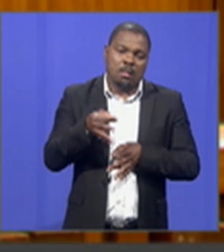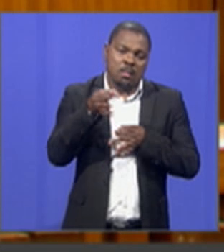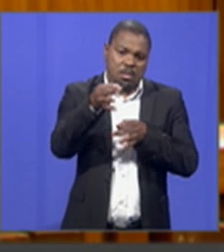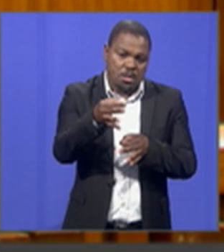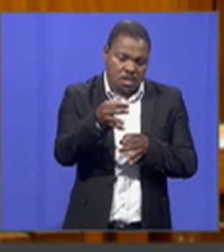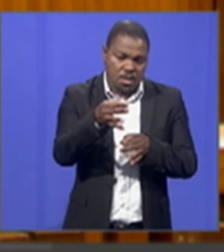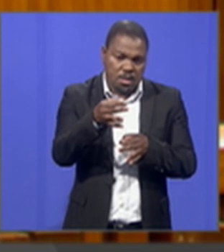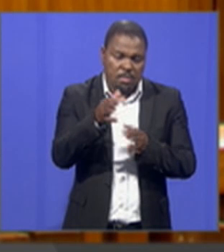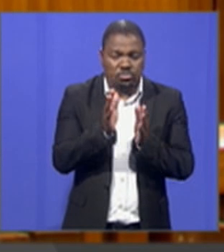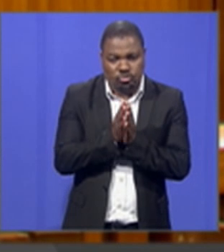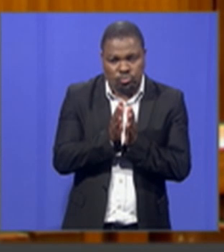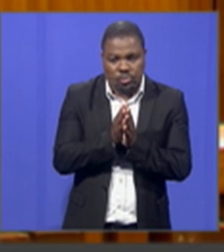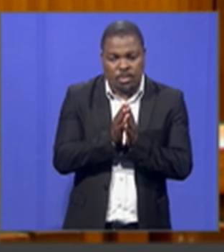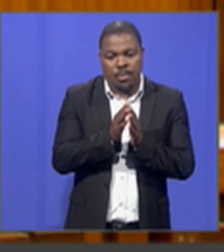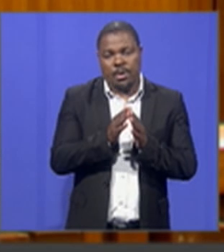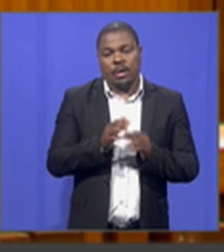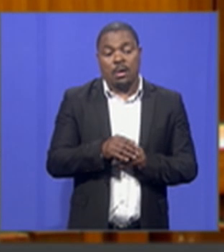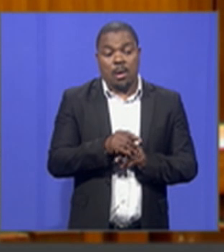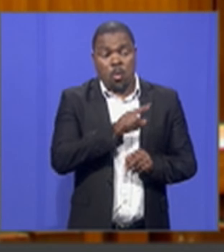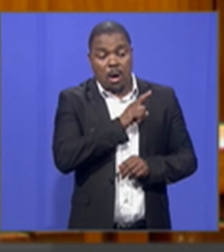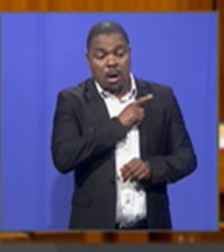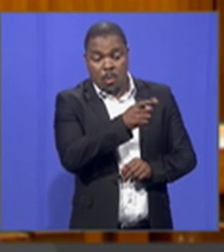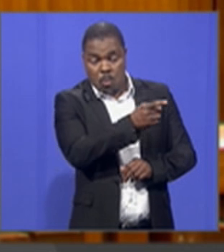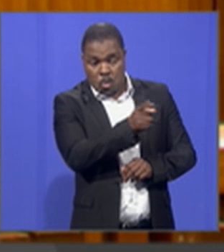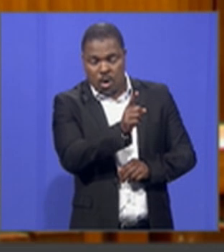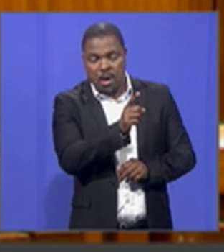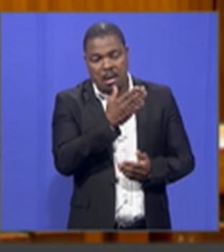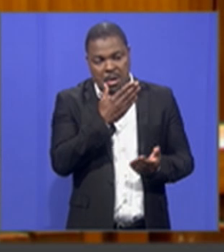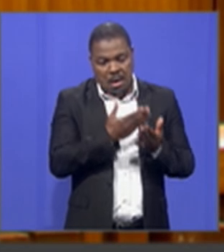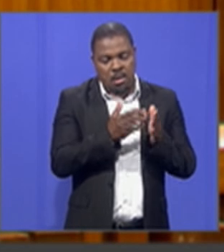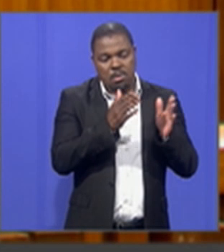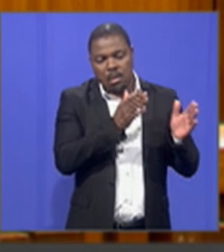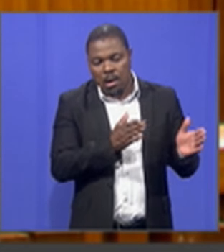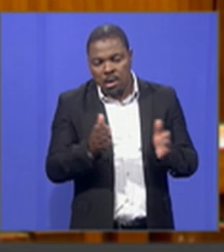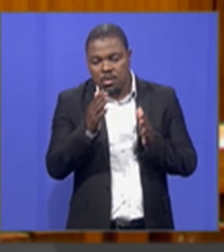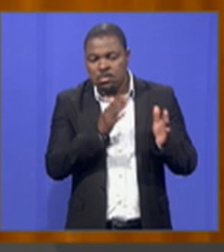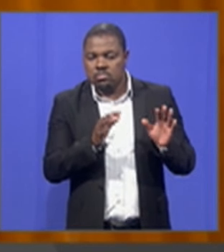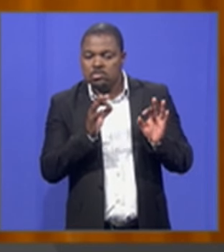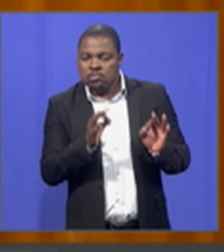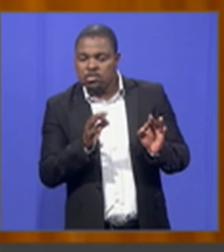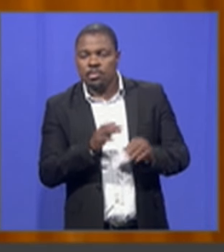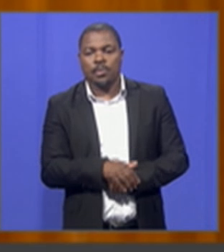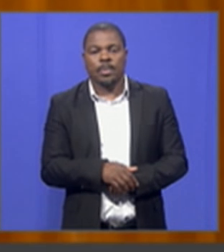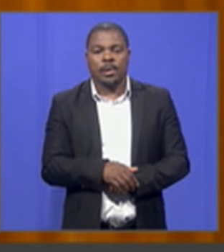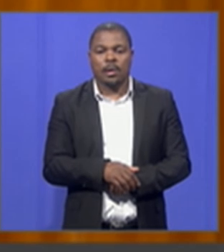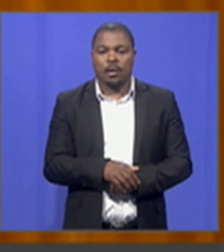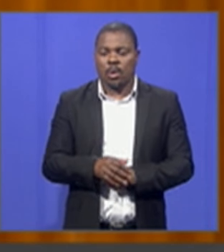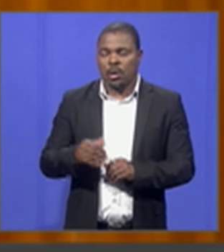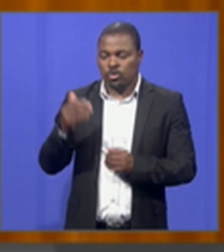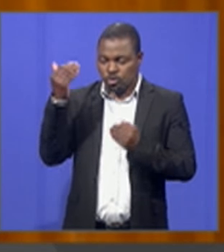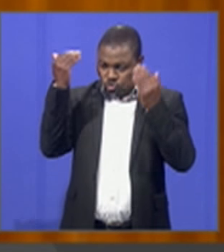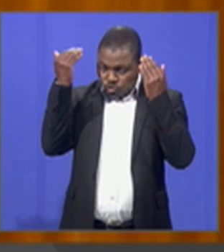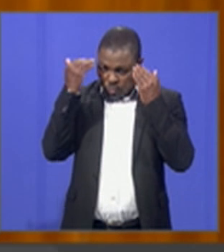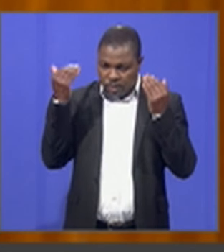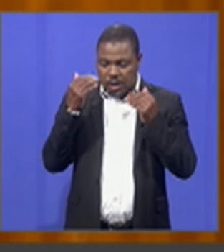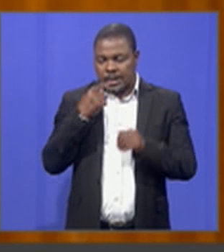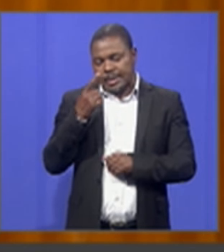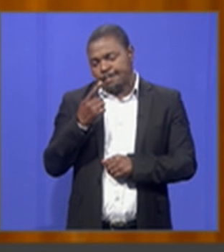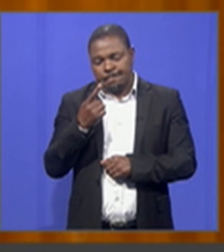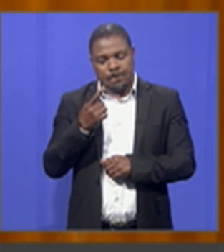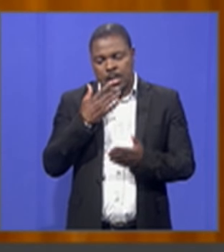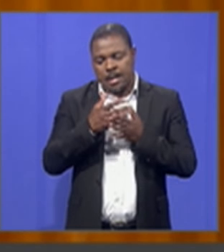postponement for them to make the necessary arrangements. Moahlodi o ile a dumela gore e šutišwe ka